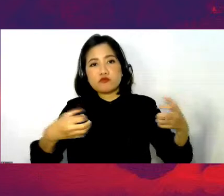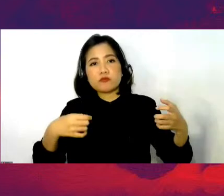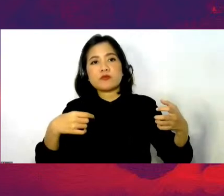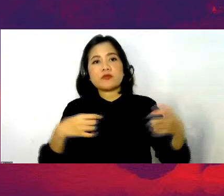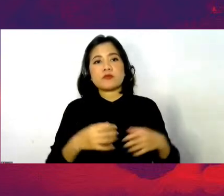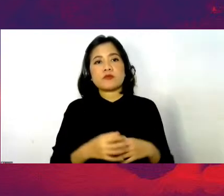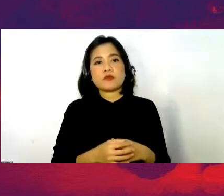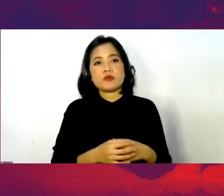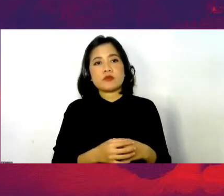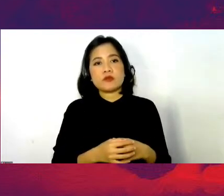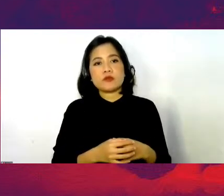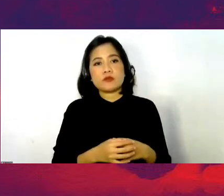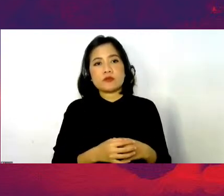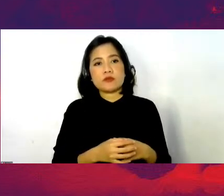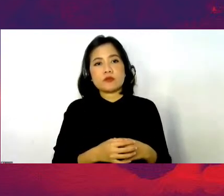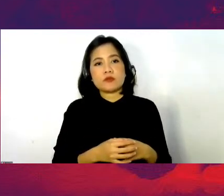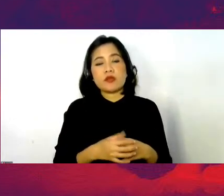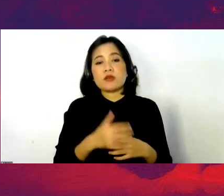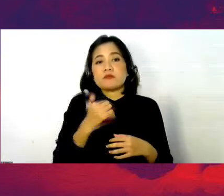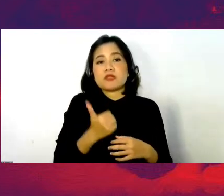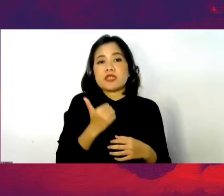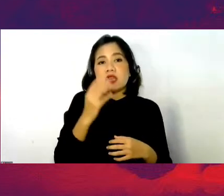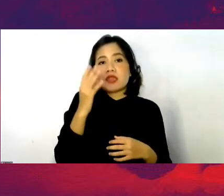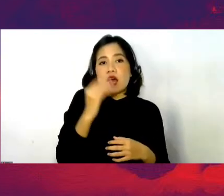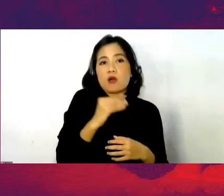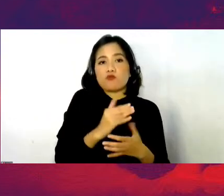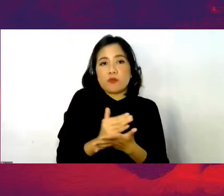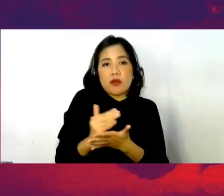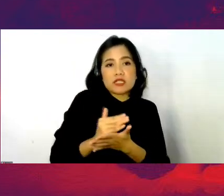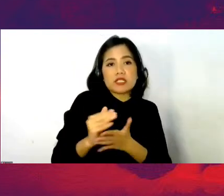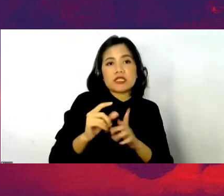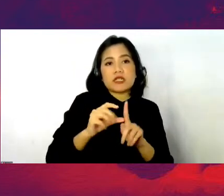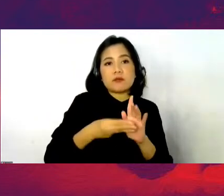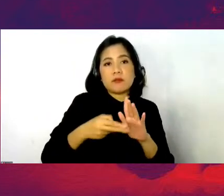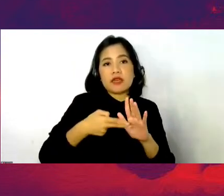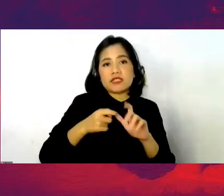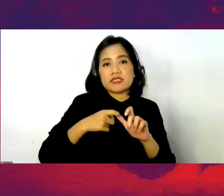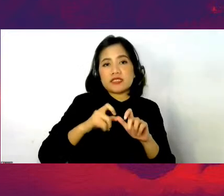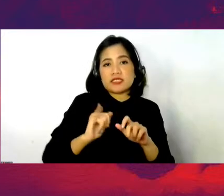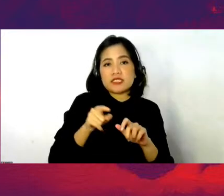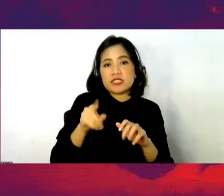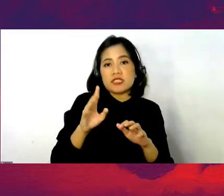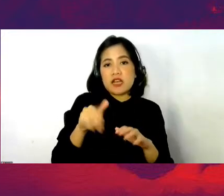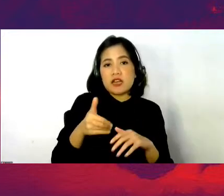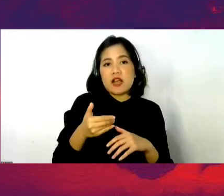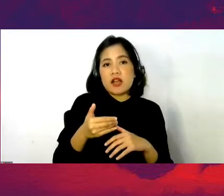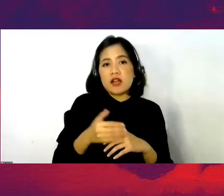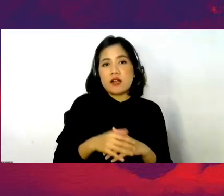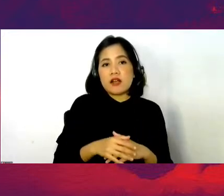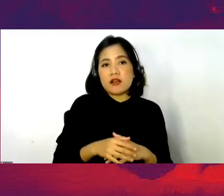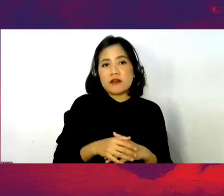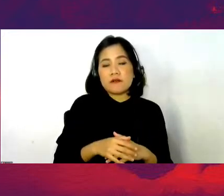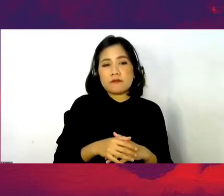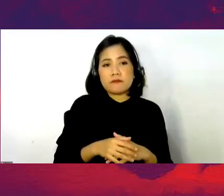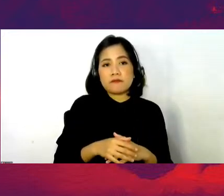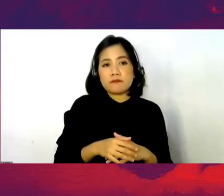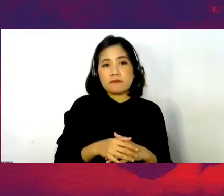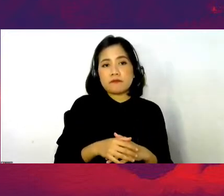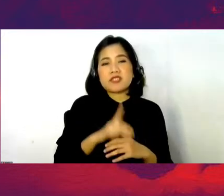combine together to create one indicator. Our approach was based on what we just saw, the